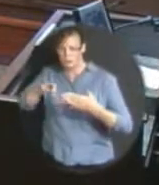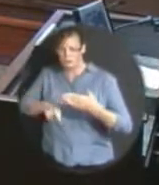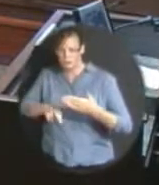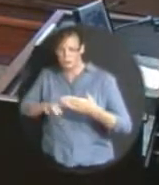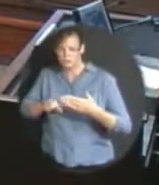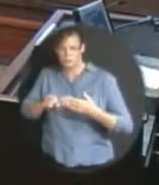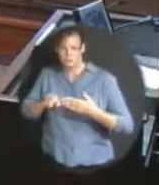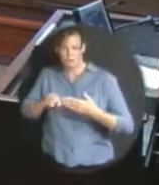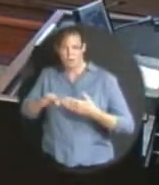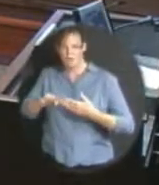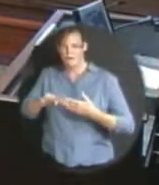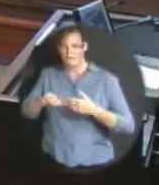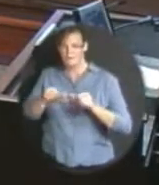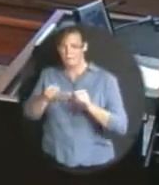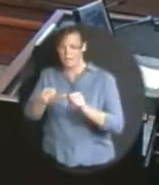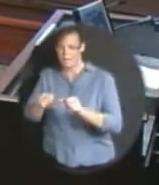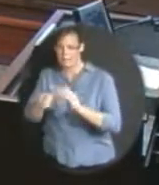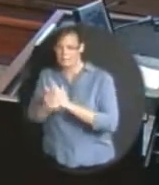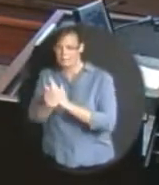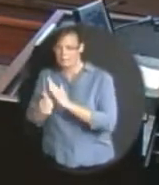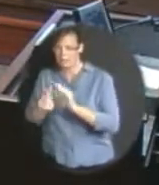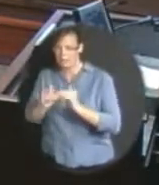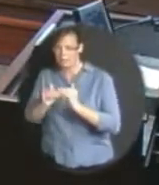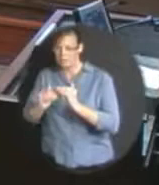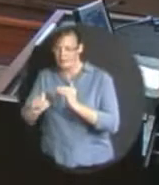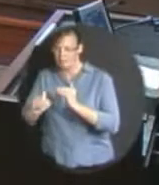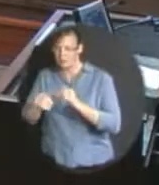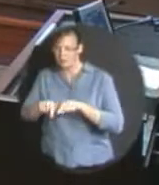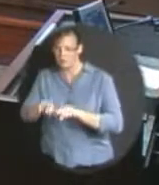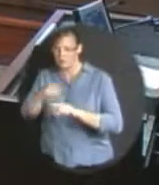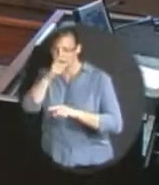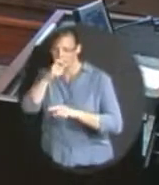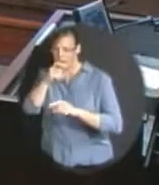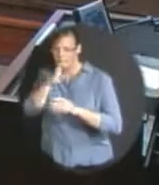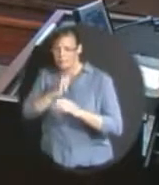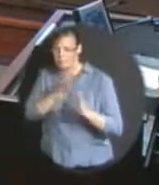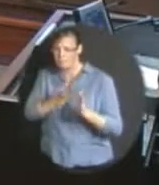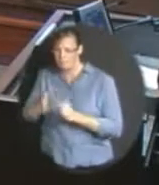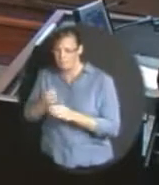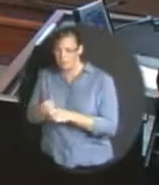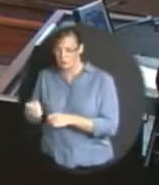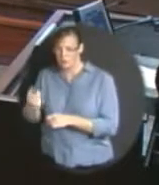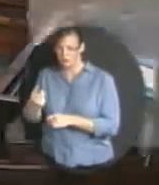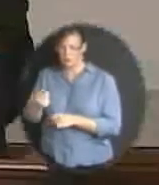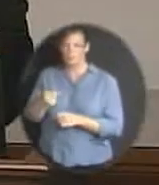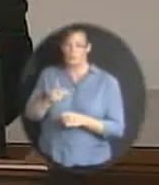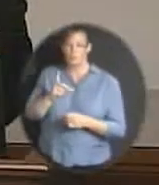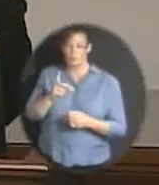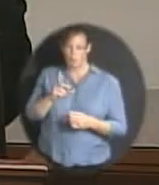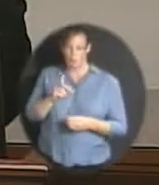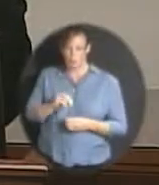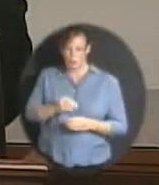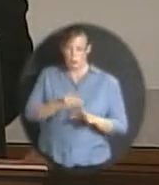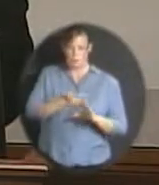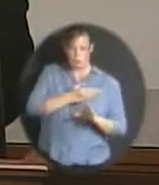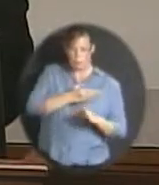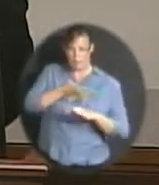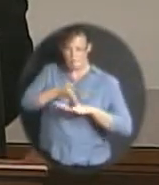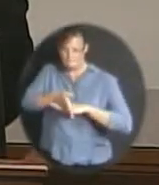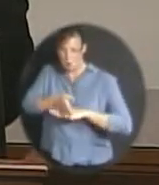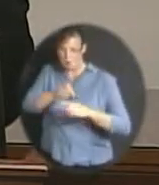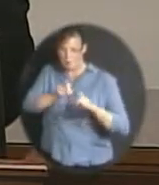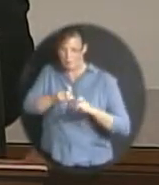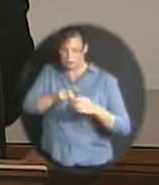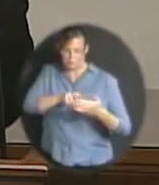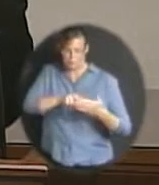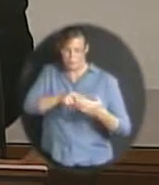of maintaining skill level over the summer and being prepared for the next year. And we do pre and post testing in reading and